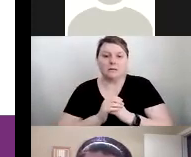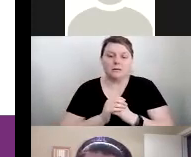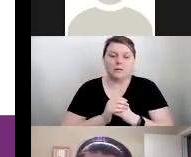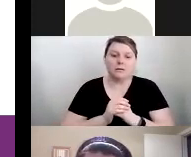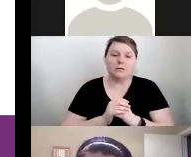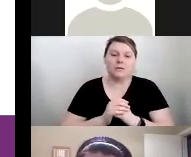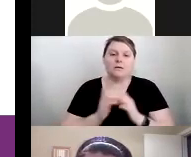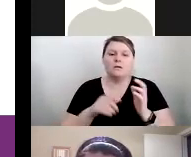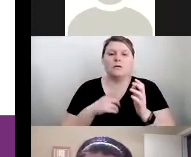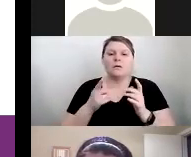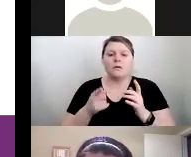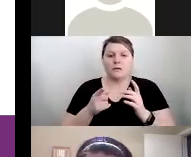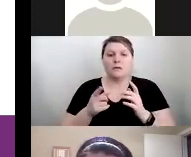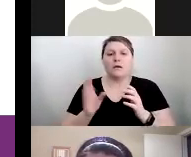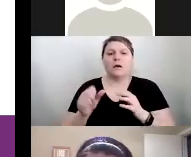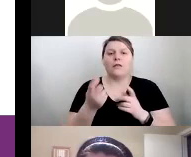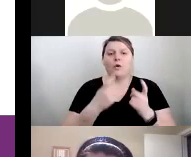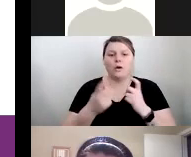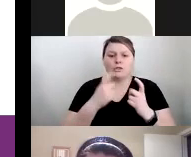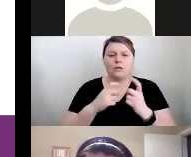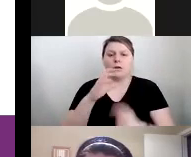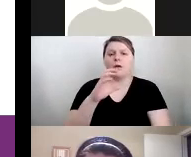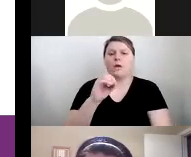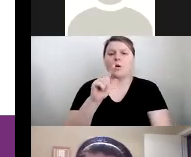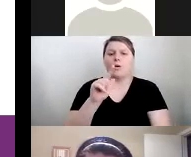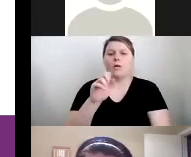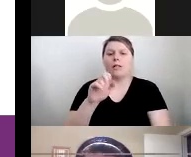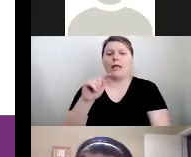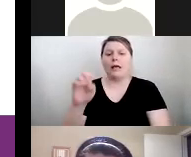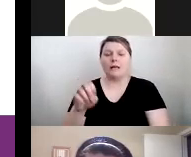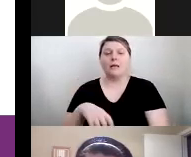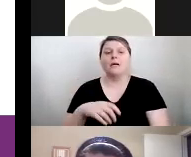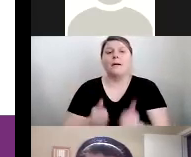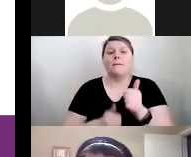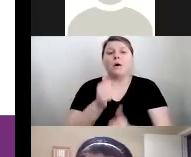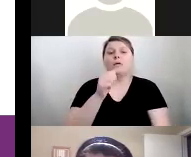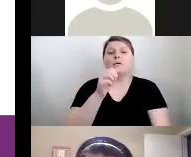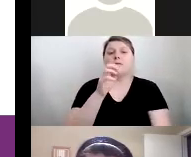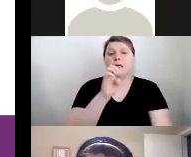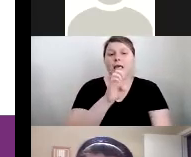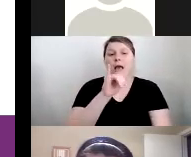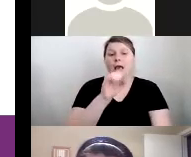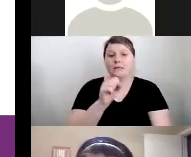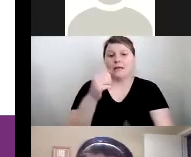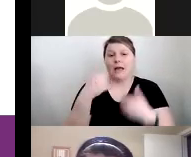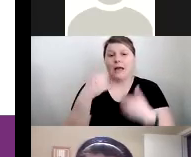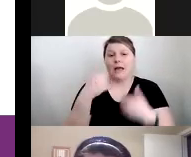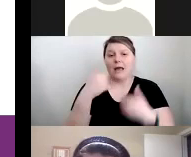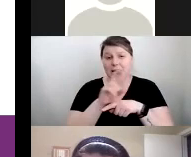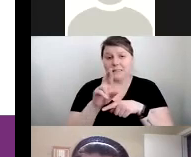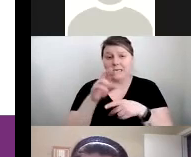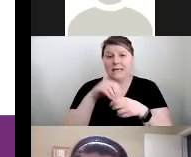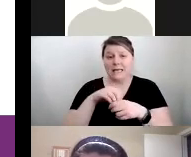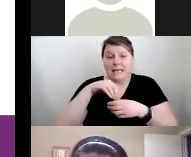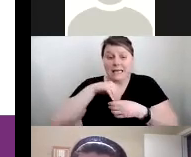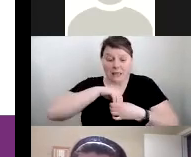And then we had another question from Colette. Do most MDEIS officers have residency in internal